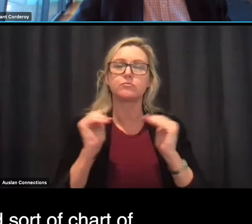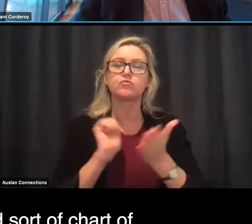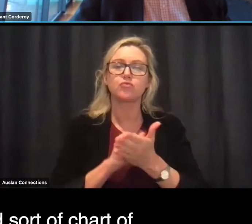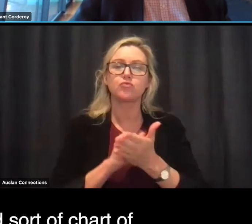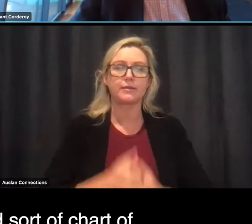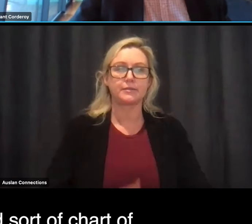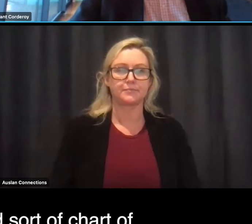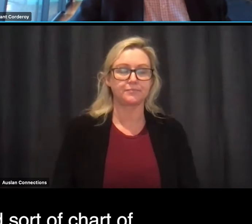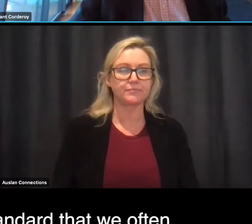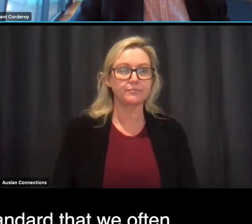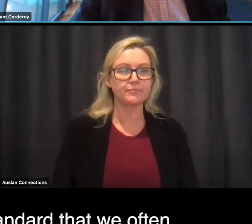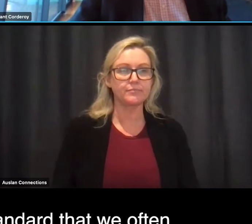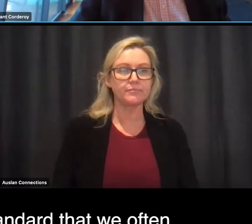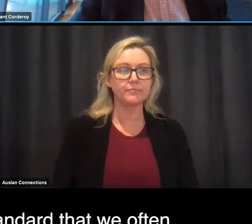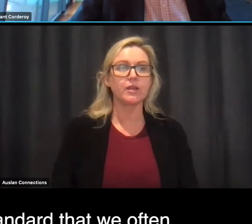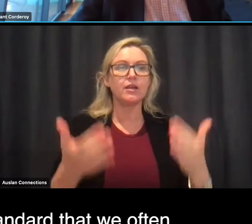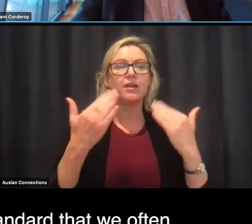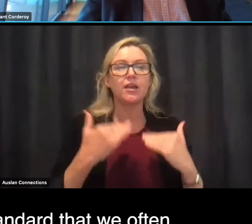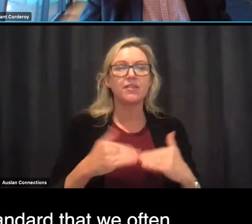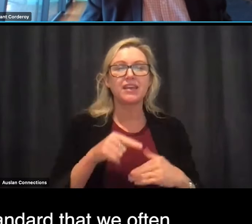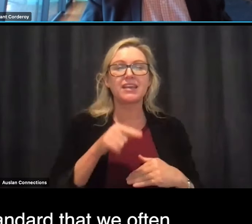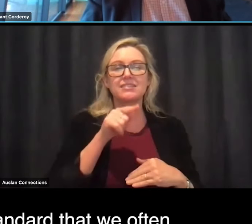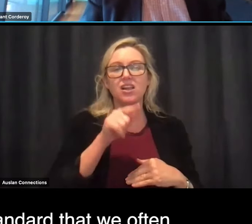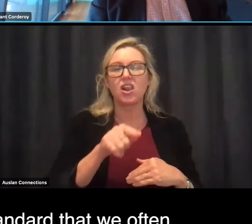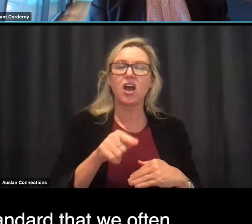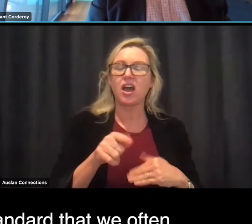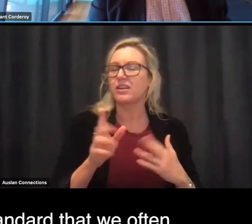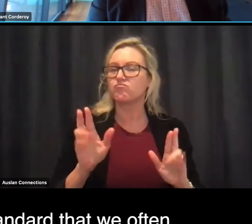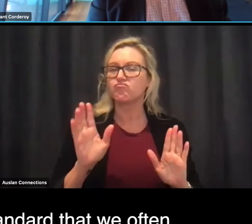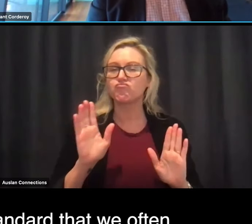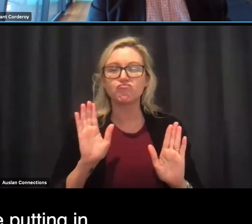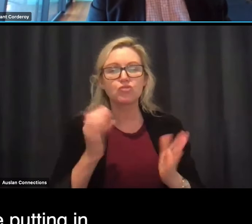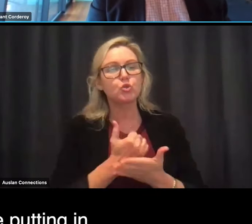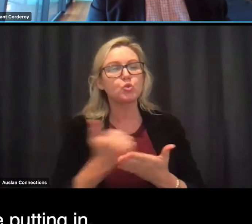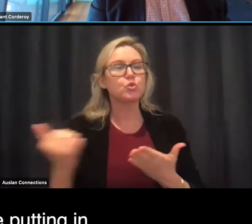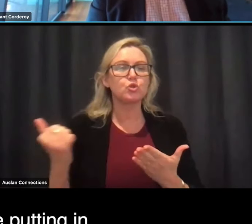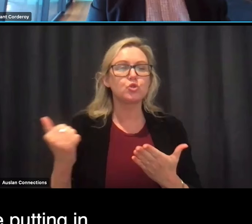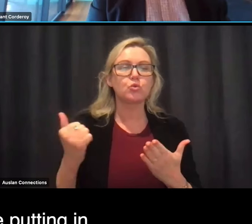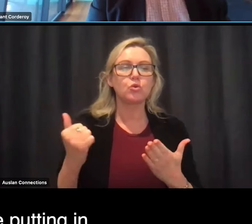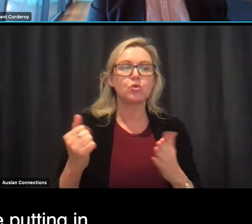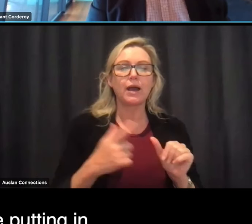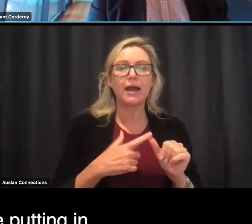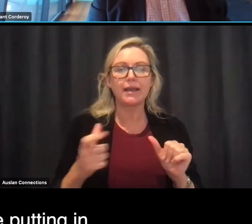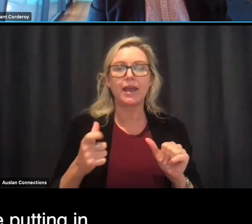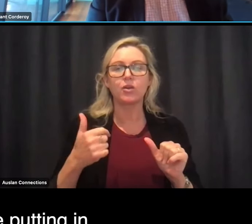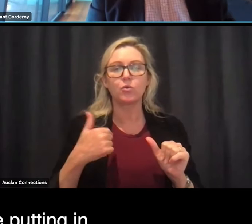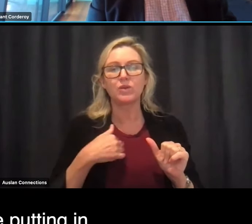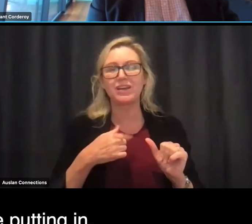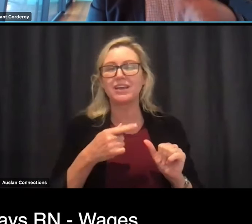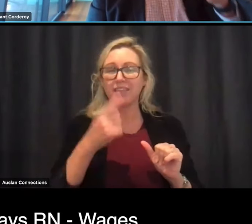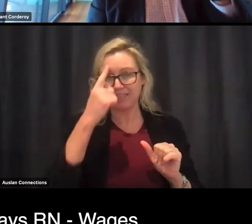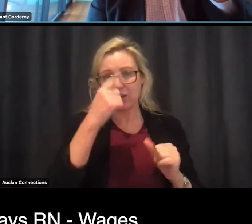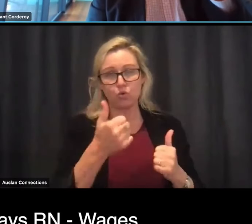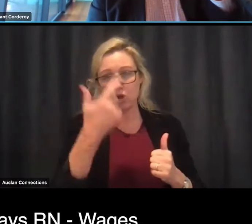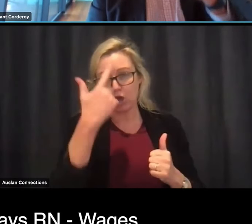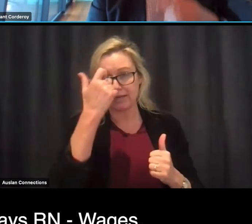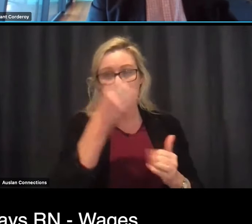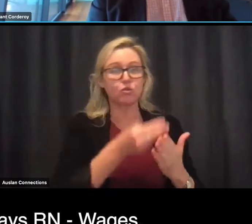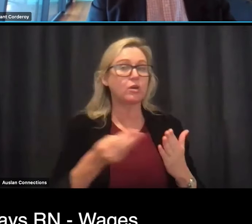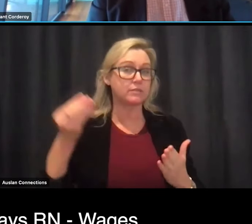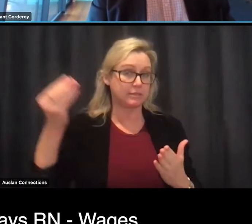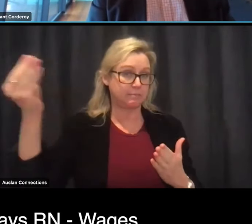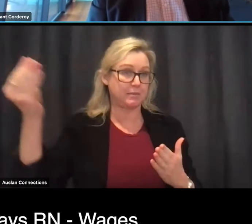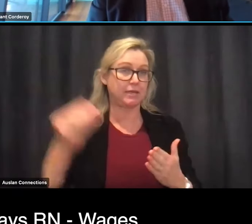standard sort of chart of accounts that we see in the standard that we often advise providers to be putting in. Now you see the line